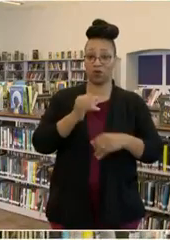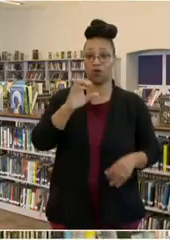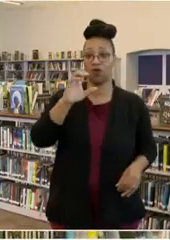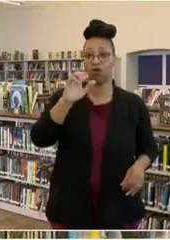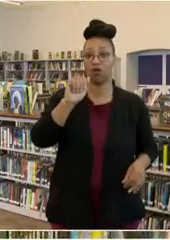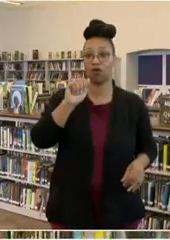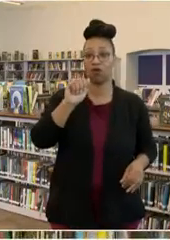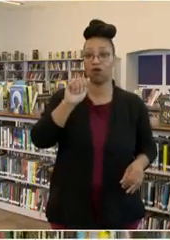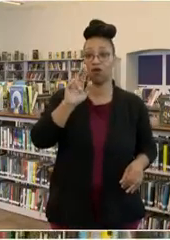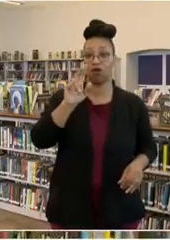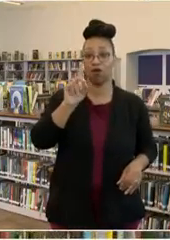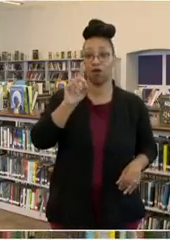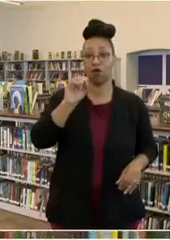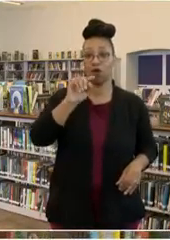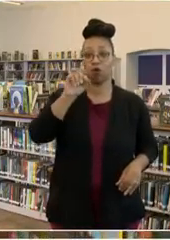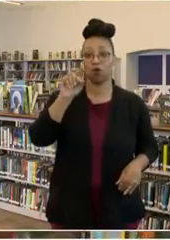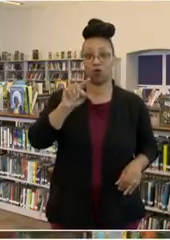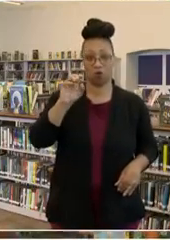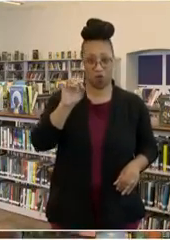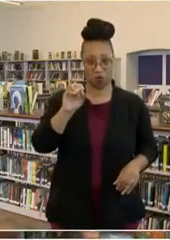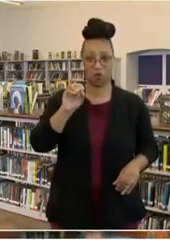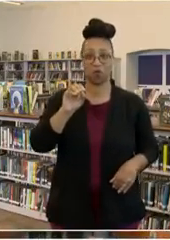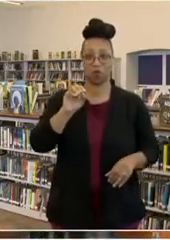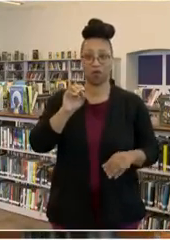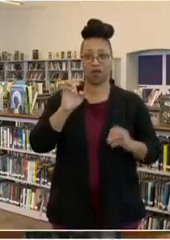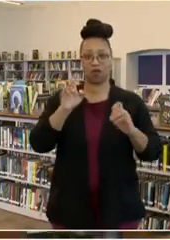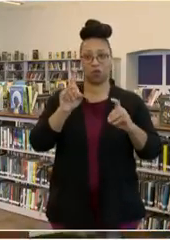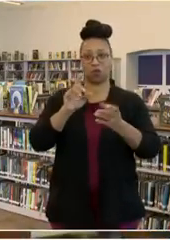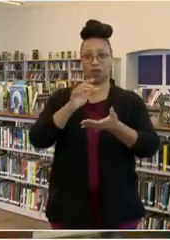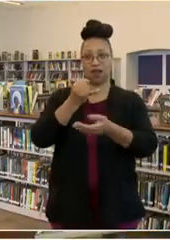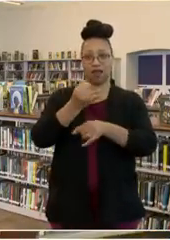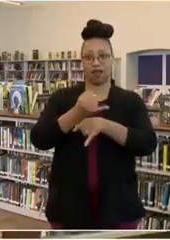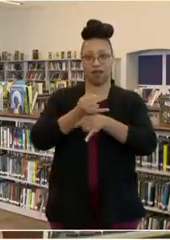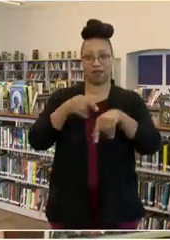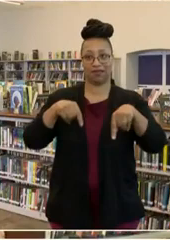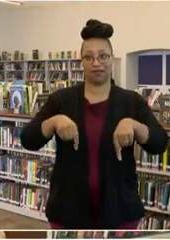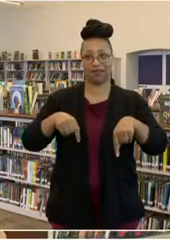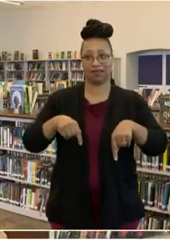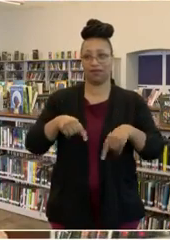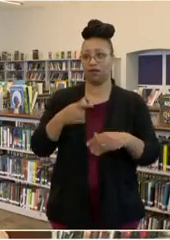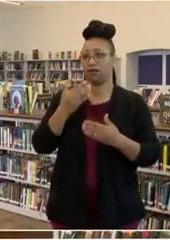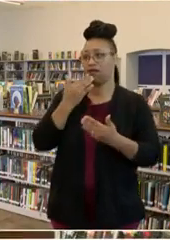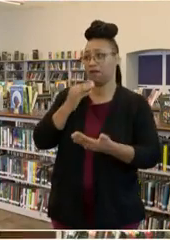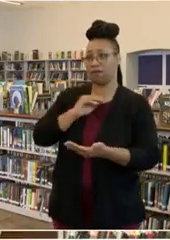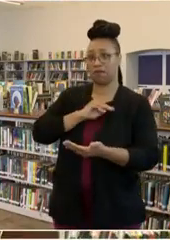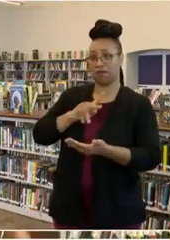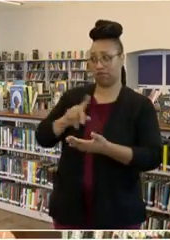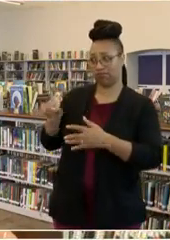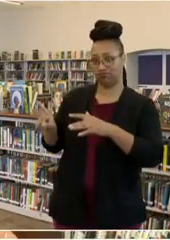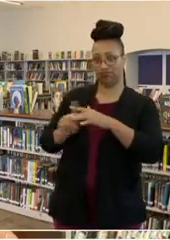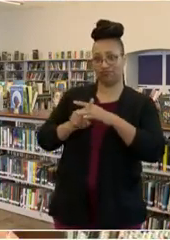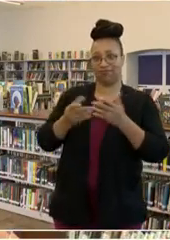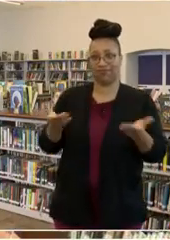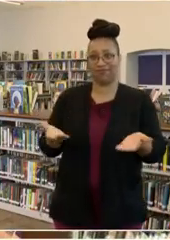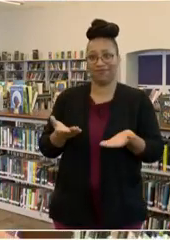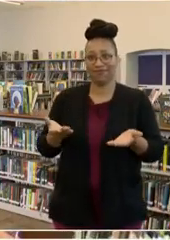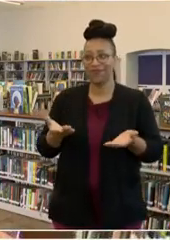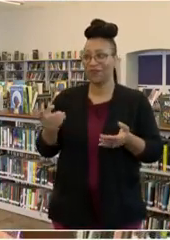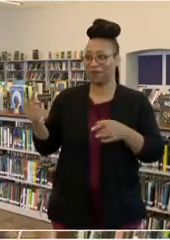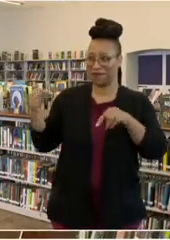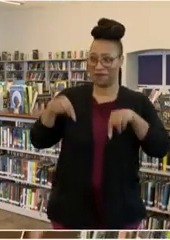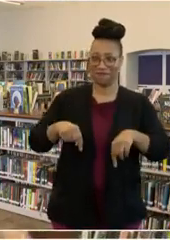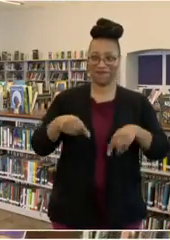here. Thank you, Mayor Bowser, for choosing Cardozo as this location for today. Chancellor Farabee,